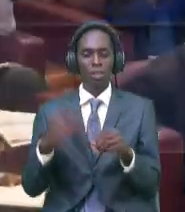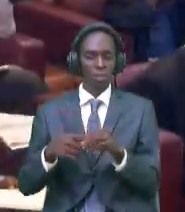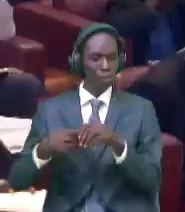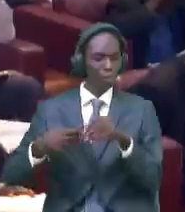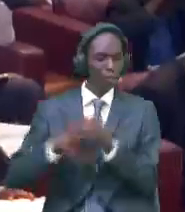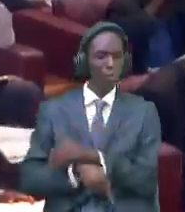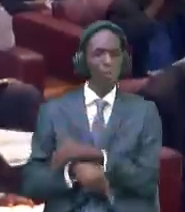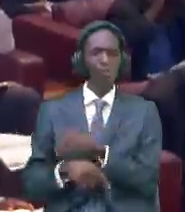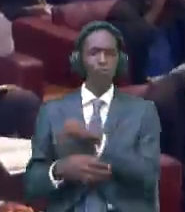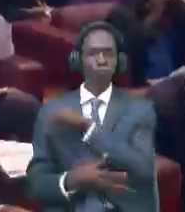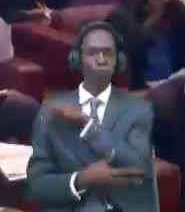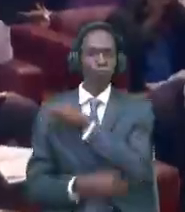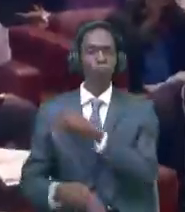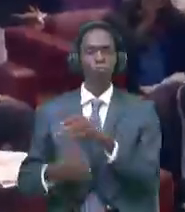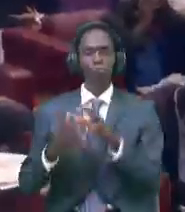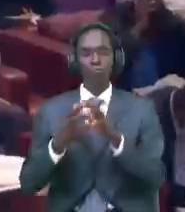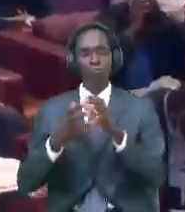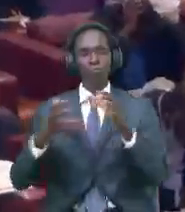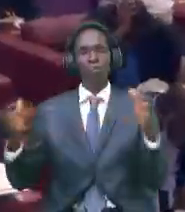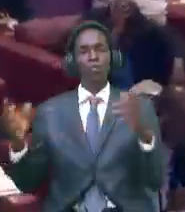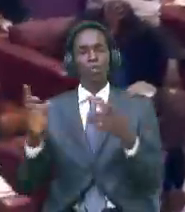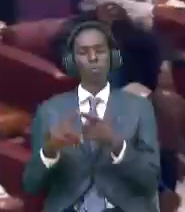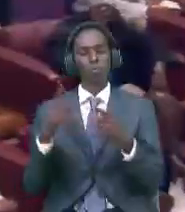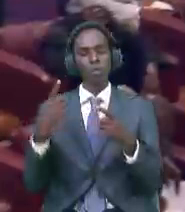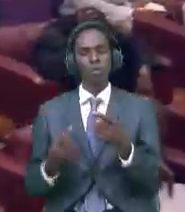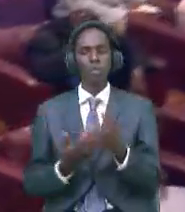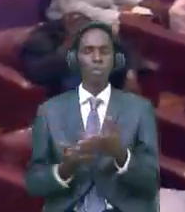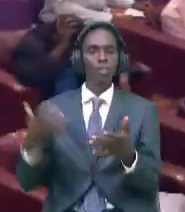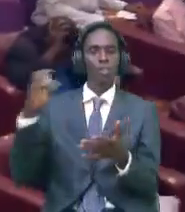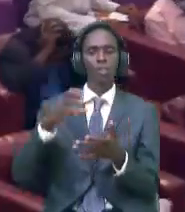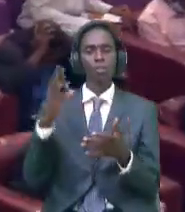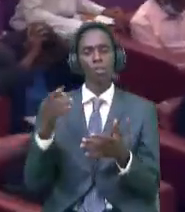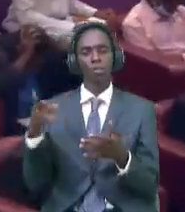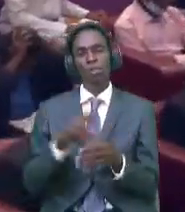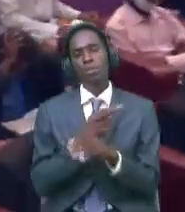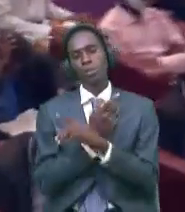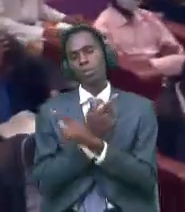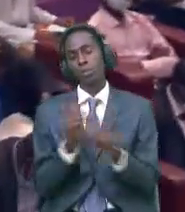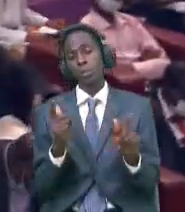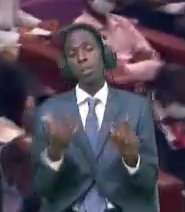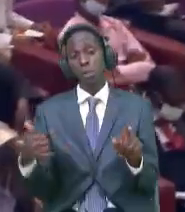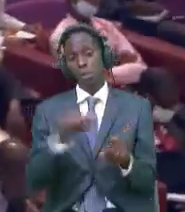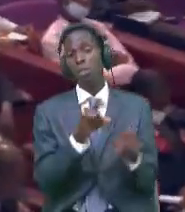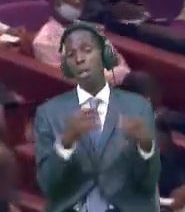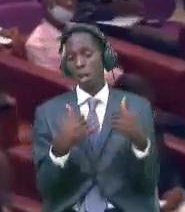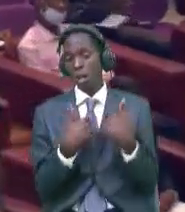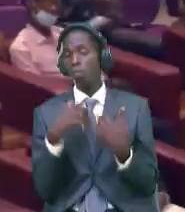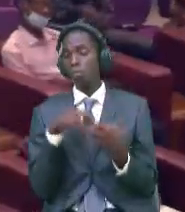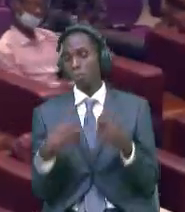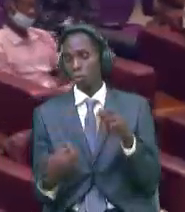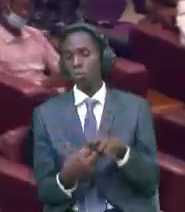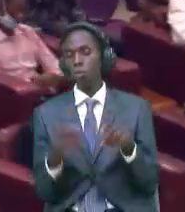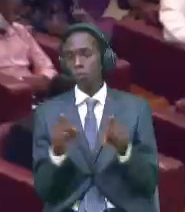abounded unto the riches of their liberality. They had challenges too, they had great trials too, and they